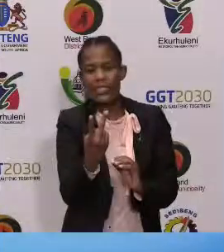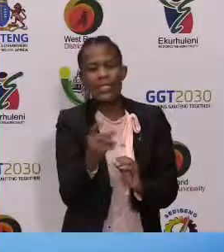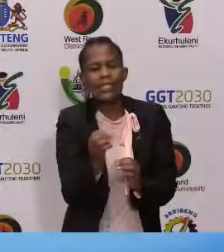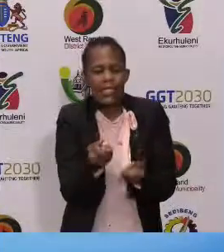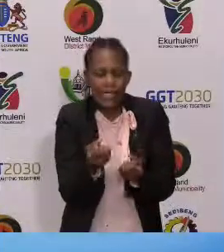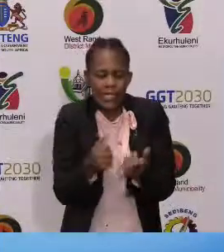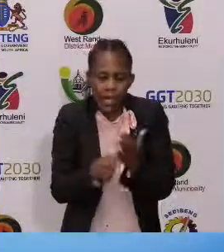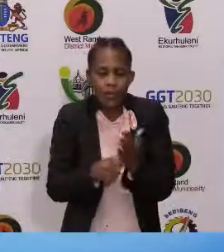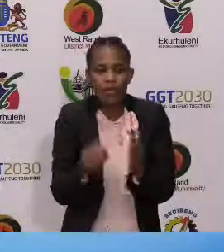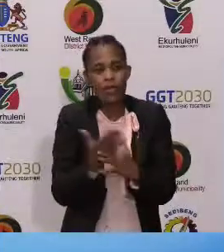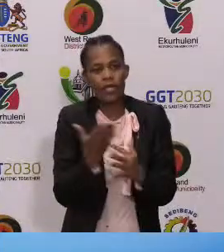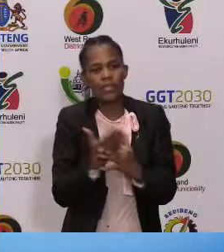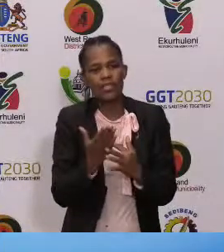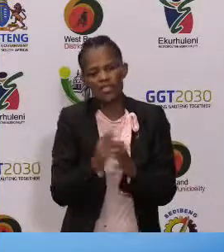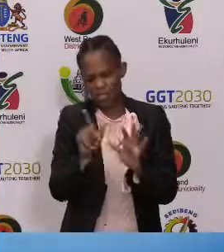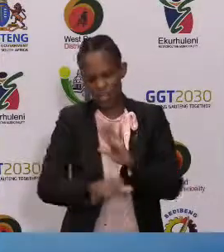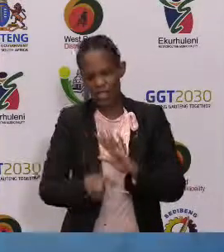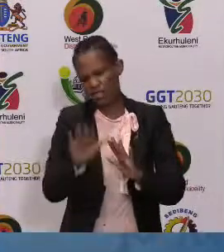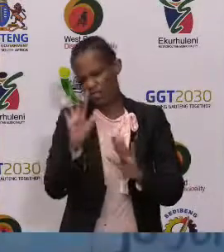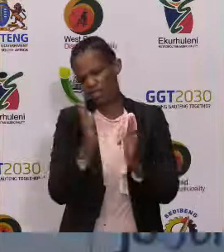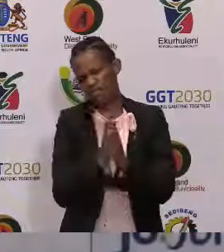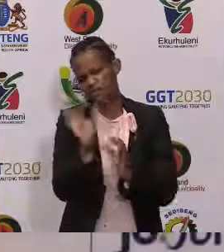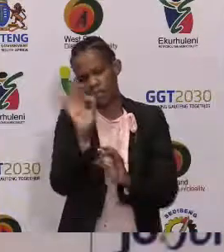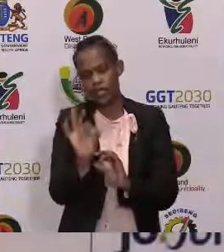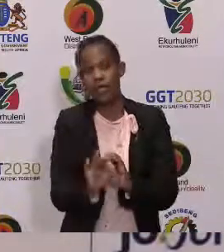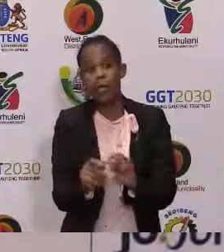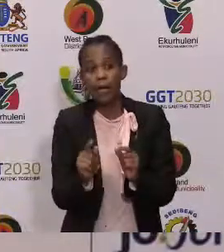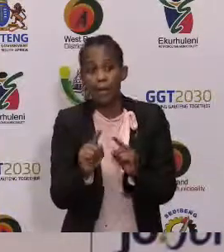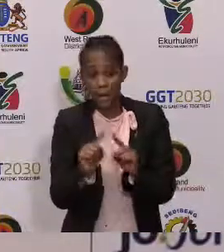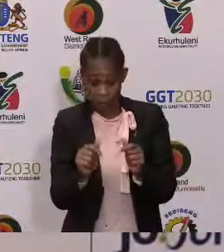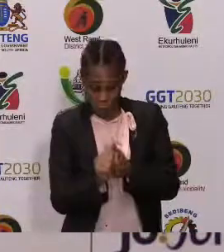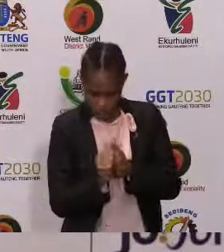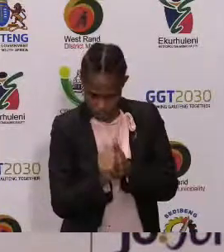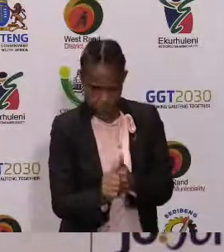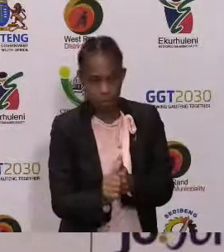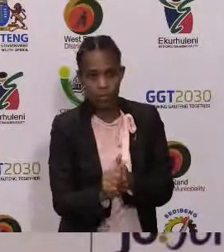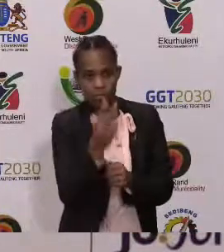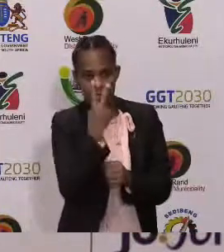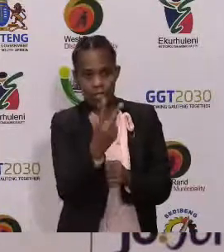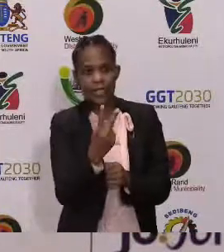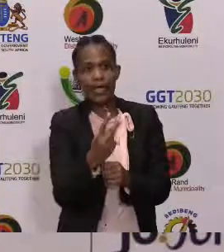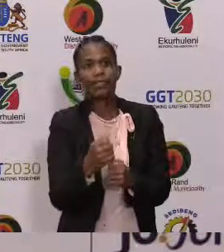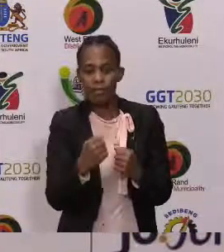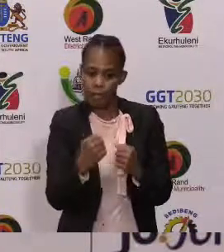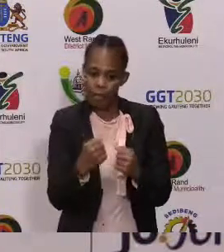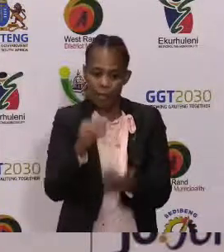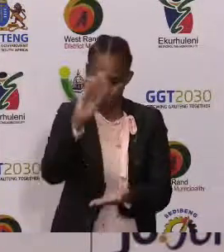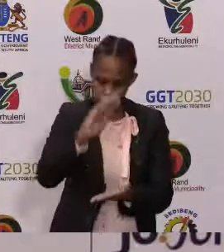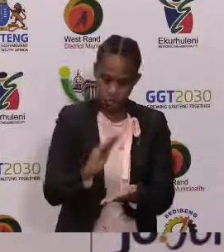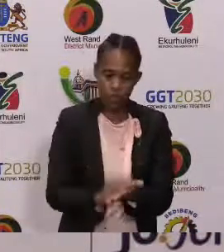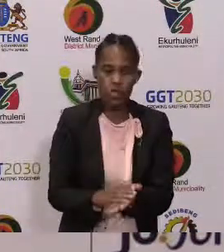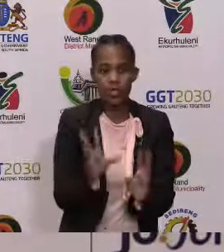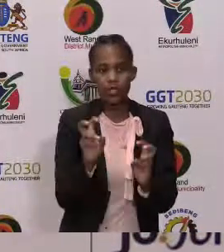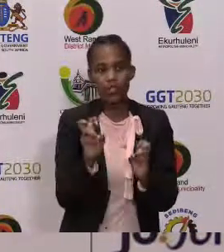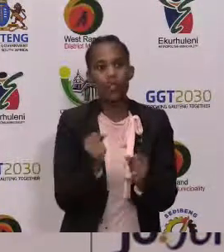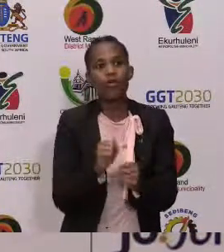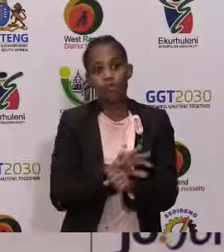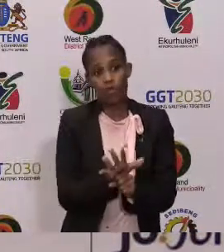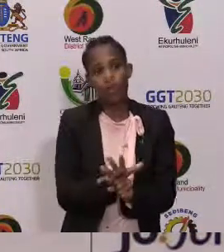than 10%, but we're certainly on track probably to experience the start of a third wave in about 3 weeks.